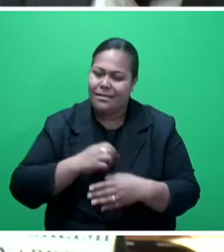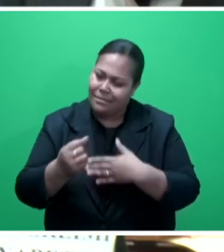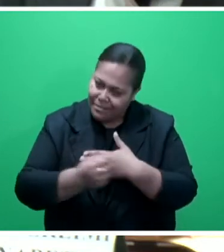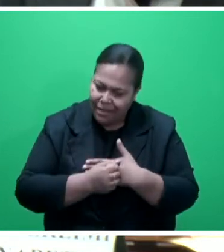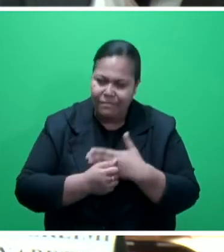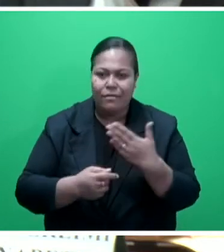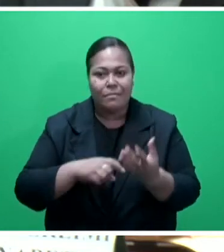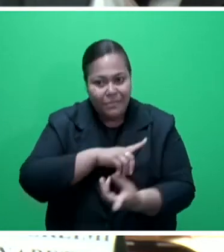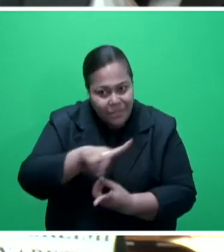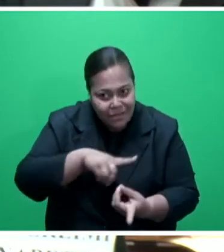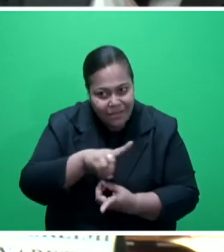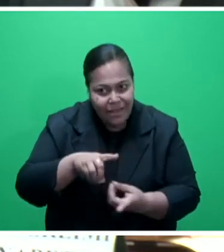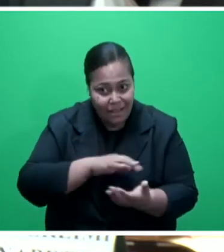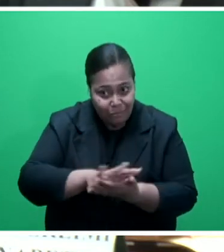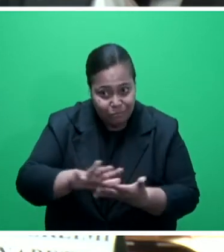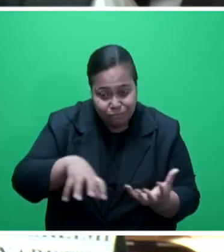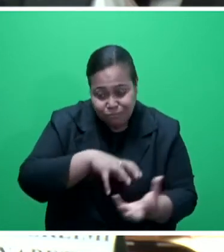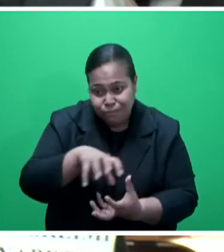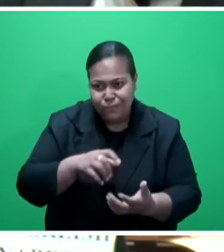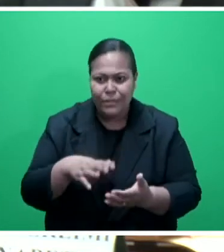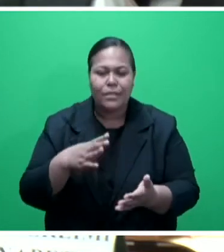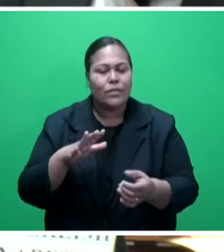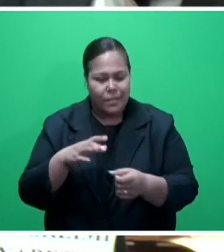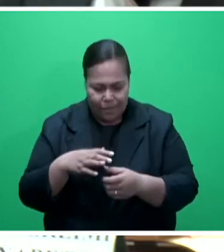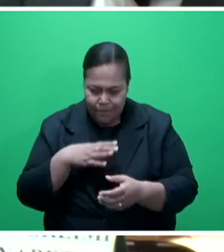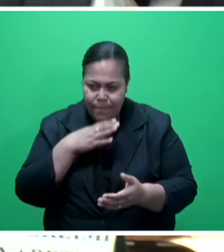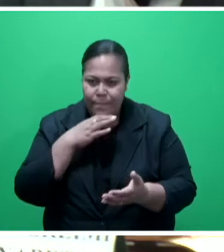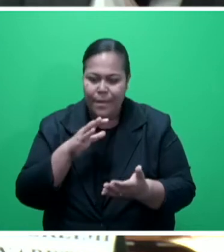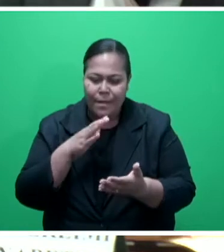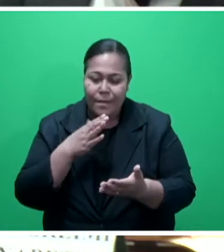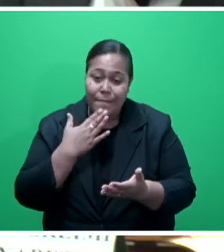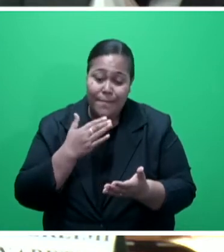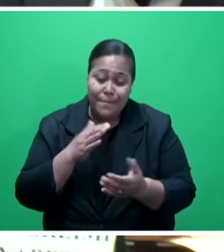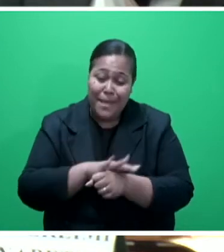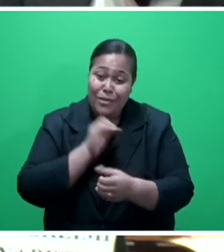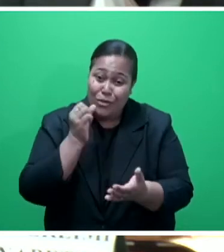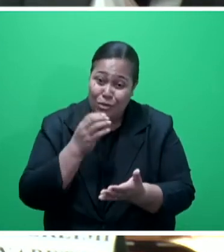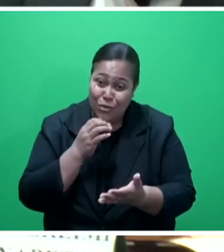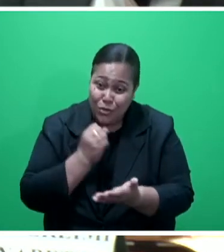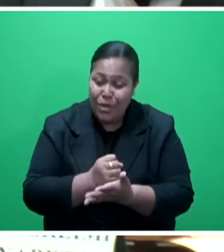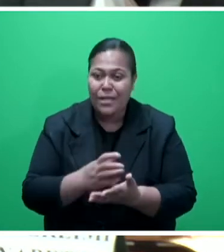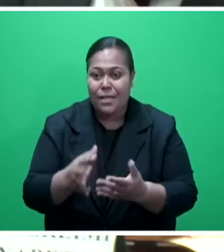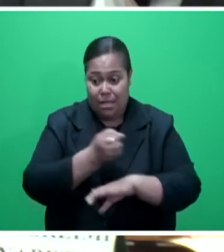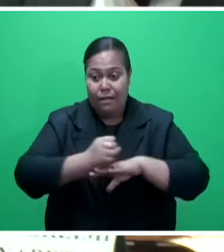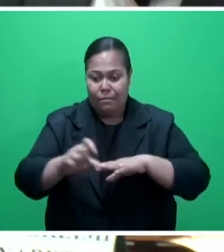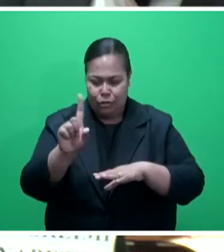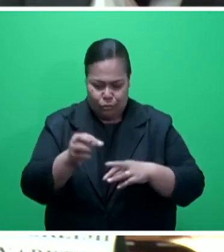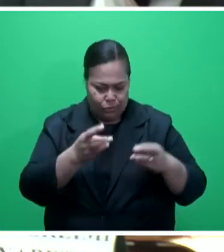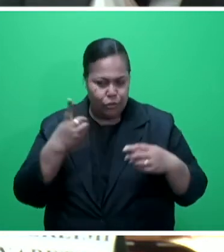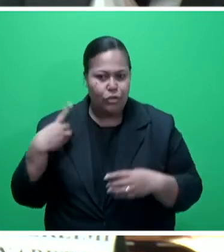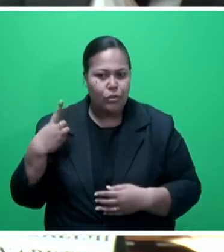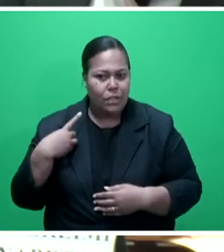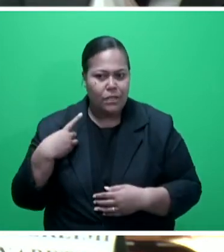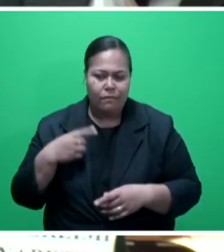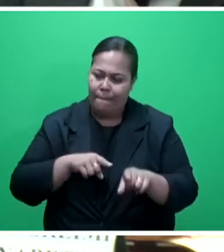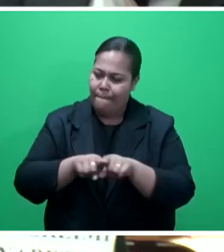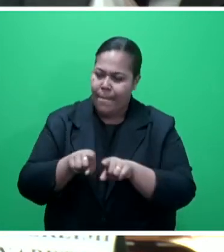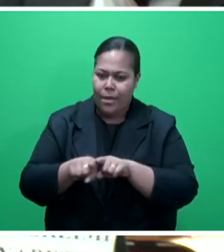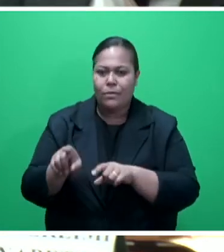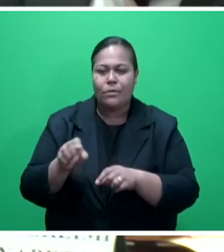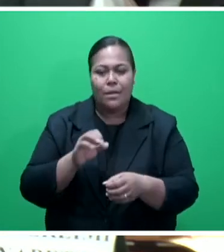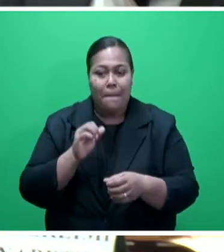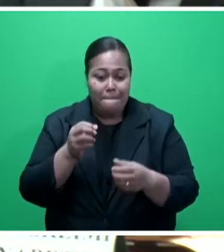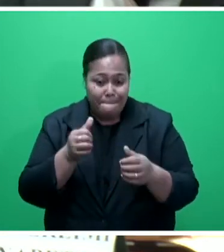complacent, and I assure you that government will do its duty and its utmost best to ensure that lives of